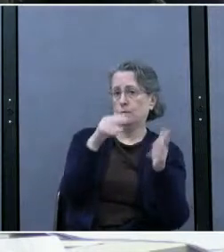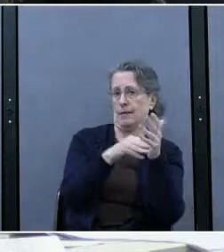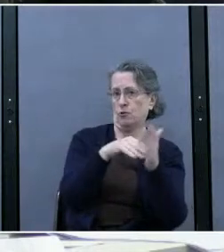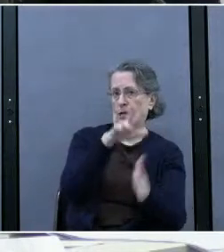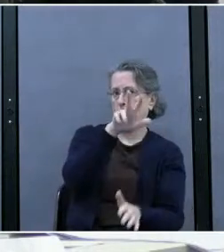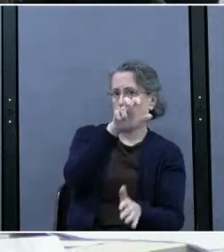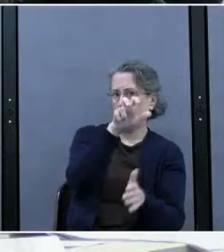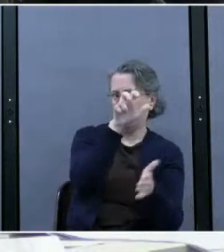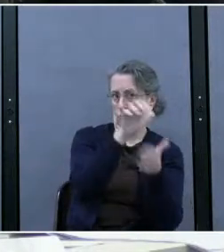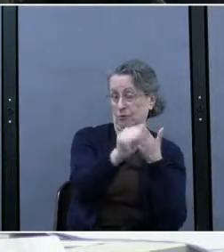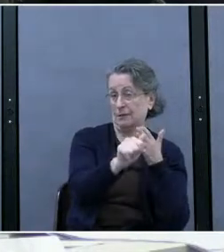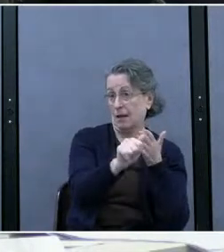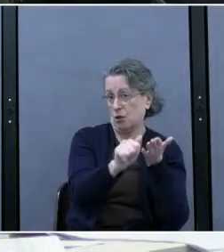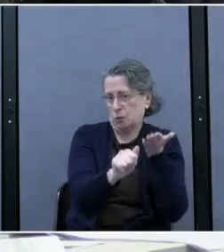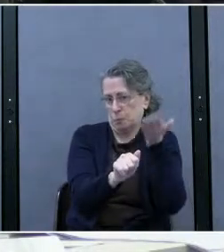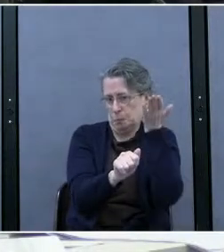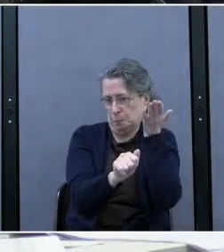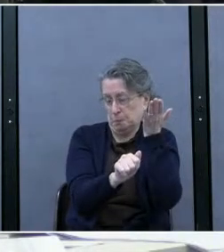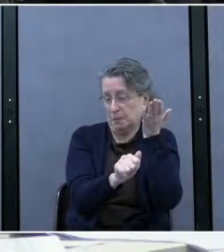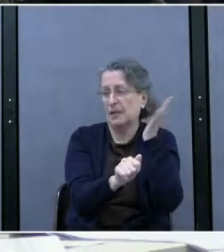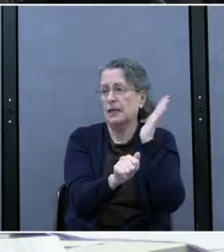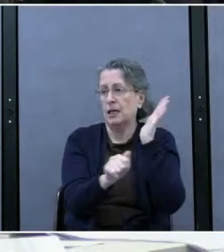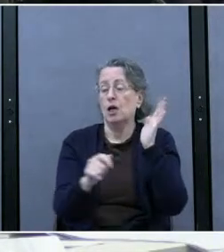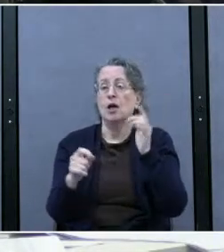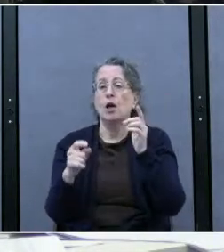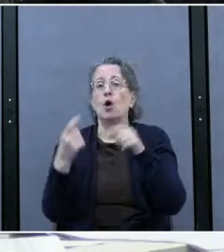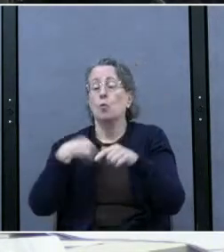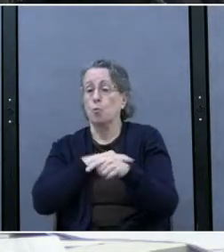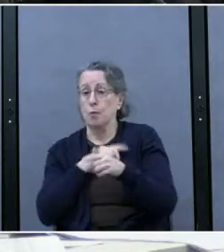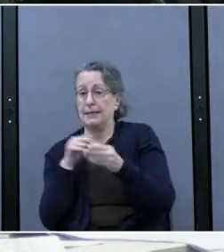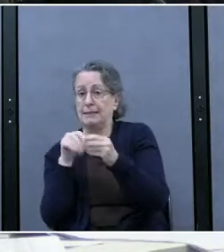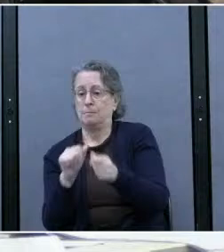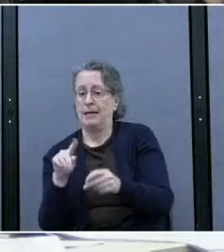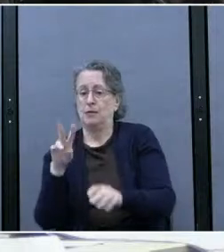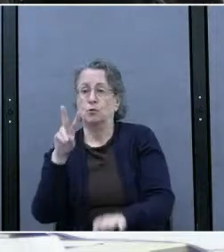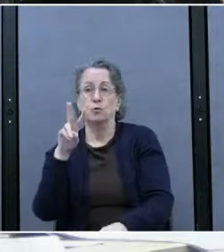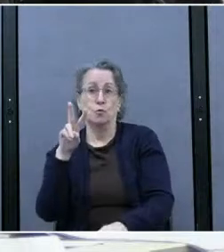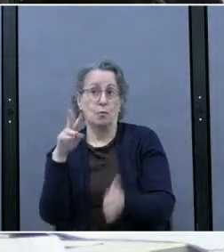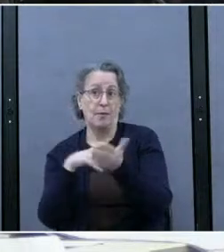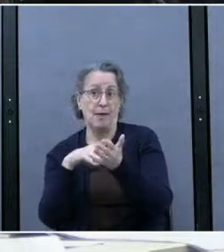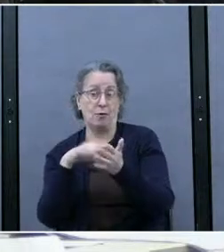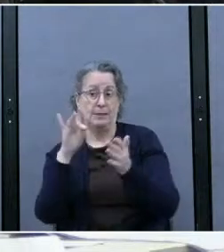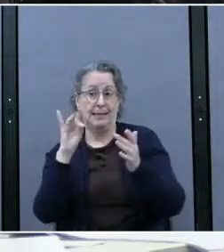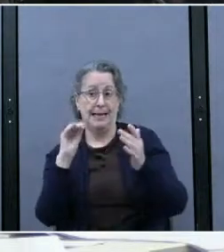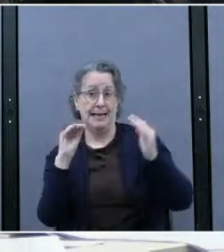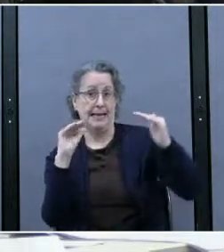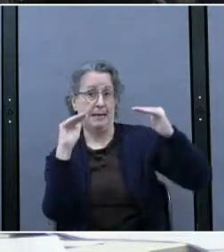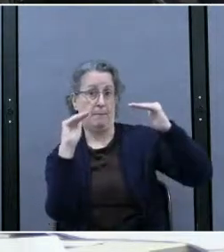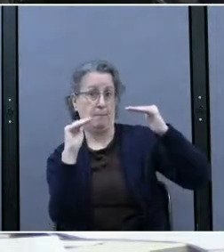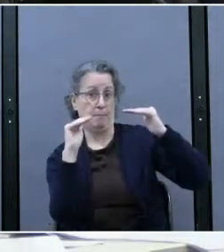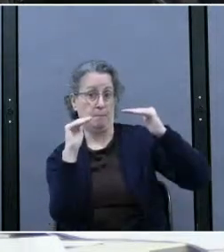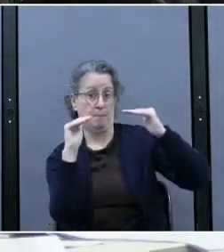for municipal services, we spend $2,080. We think that Brattleboro